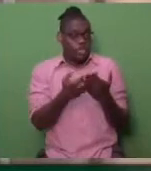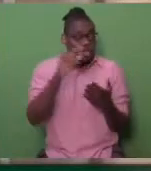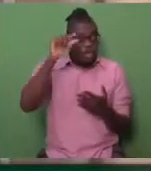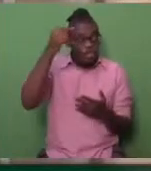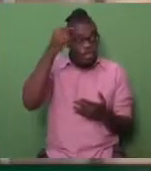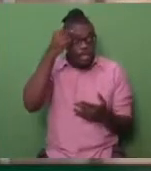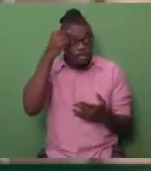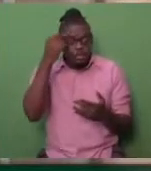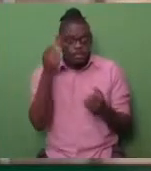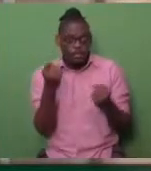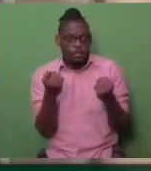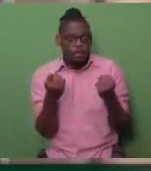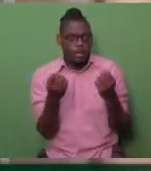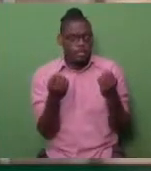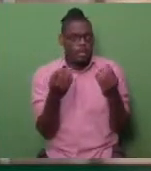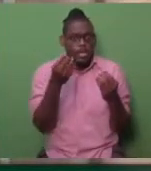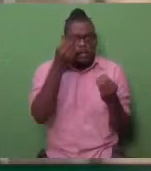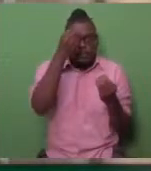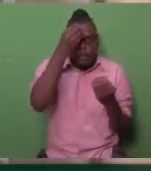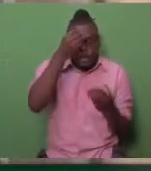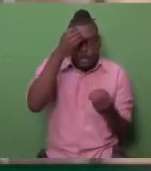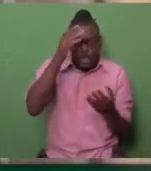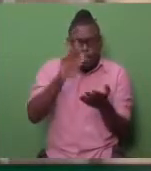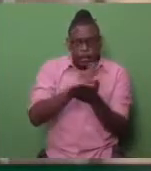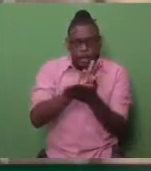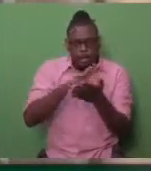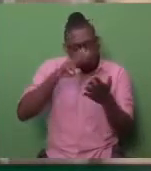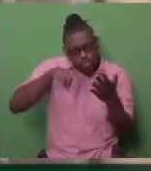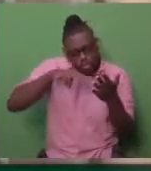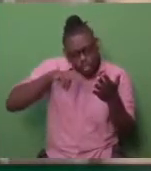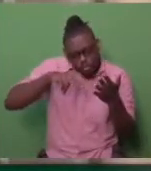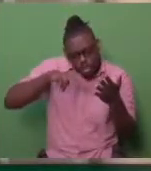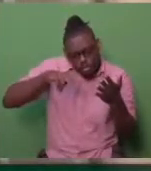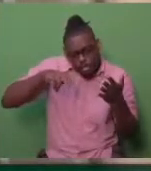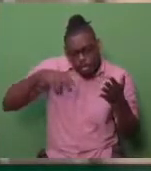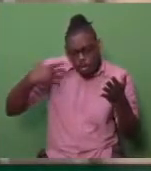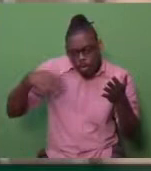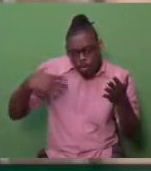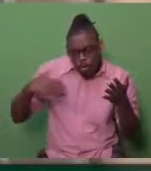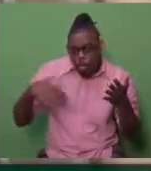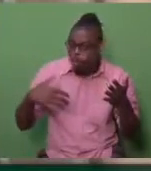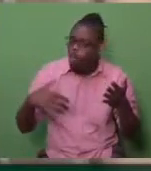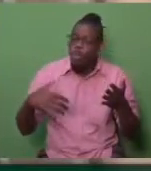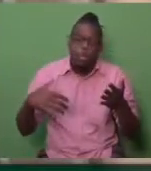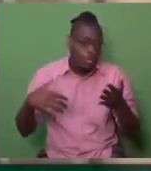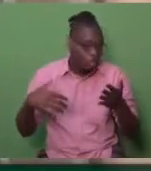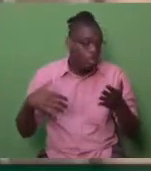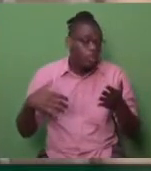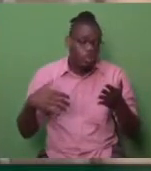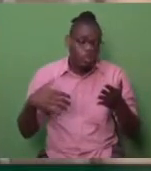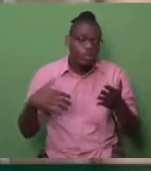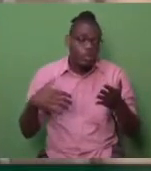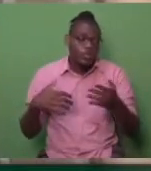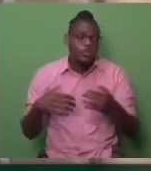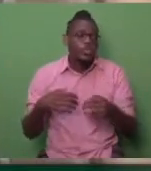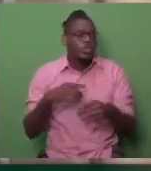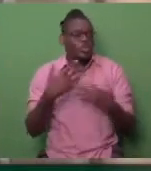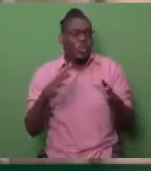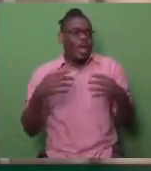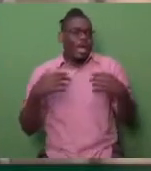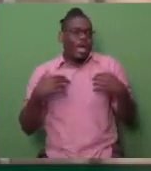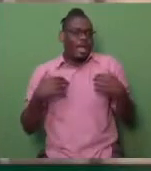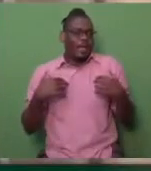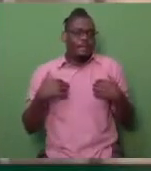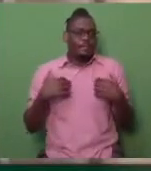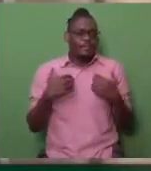changed the law, madam. But then when you put compliant persons, this is where you don't have the independence of office, then you go to them as your puppet and you tell them,